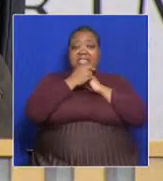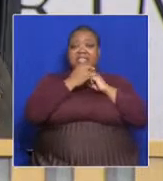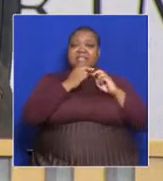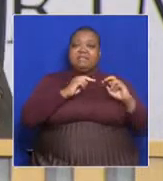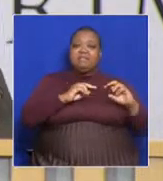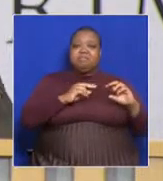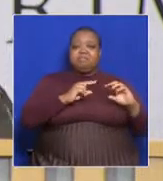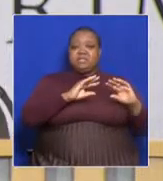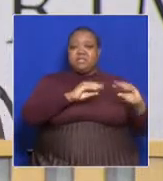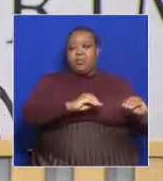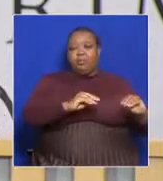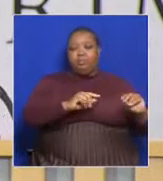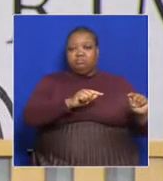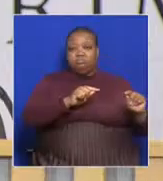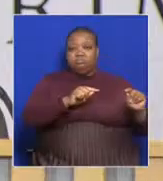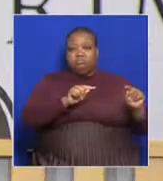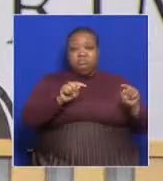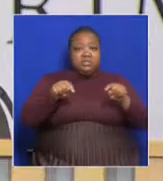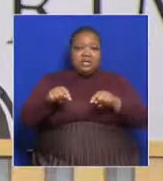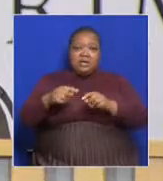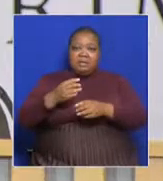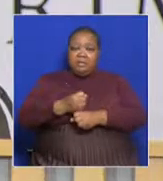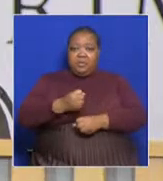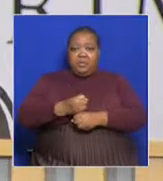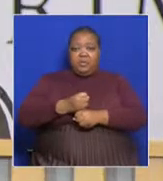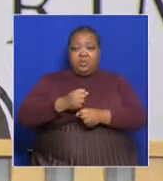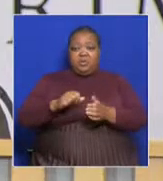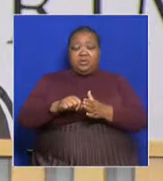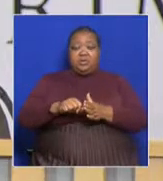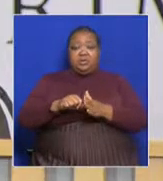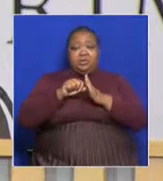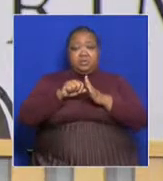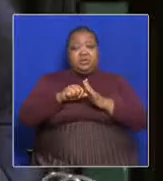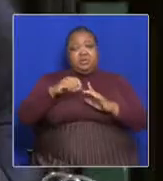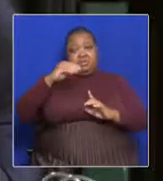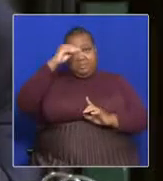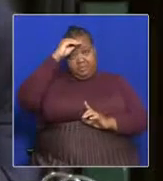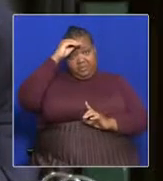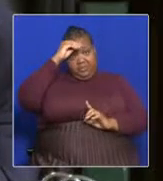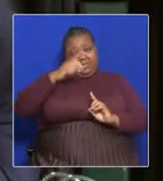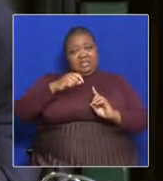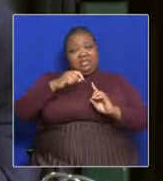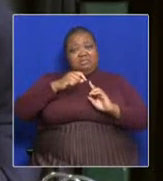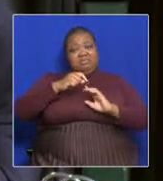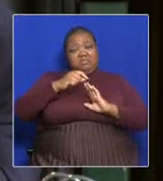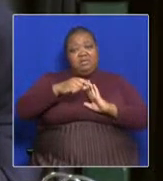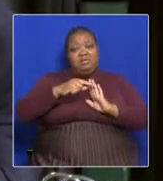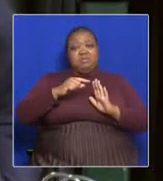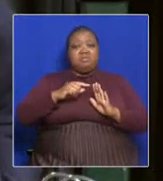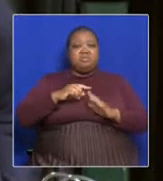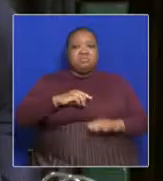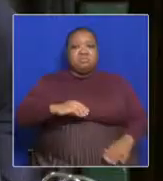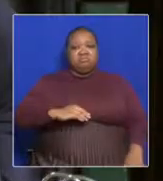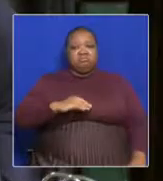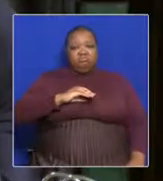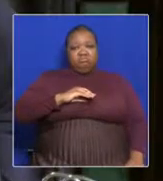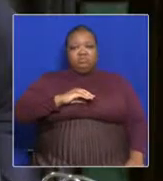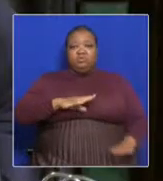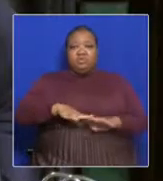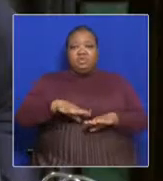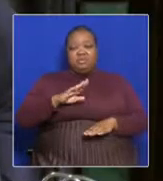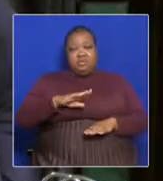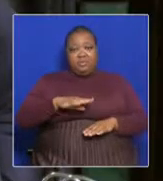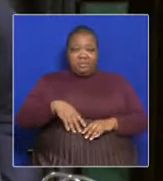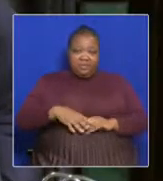quite important to each and every police officer. It's an ego boost. I'm paraphrasing, but that was